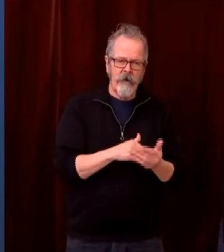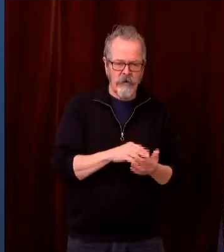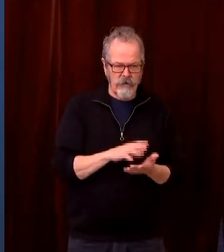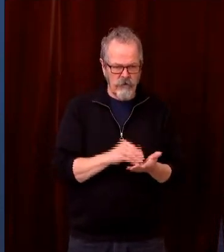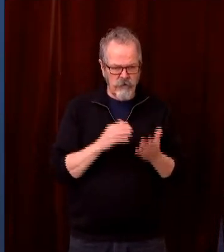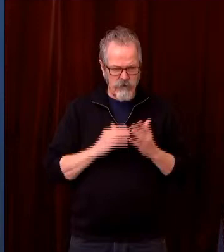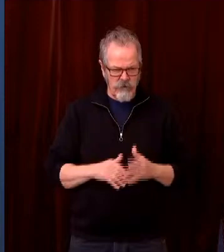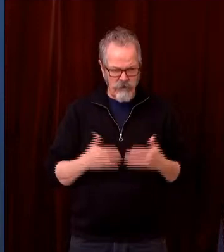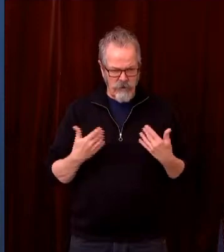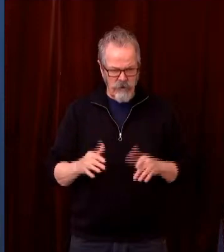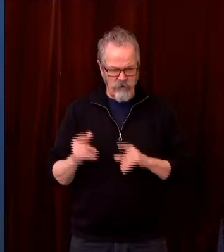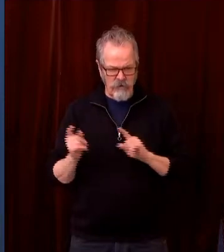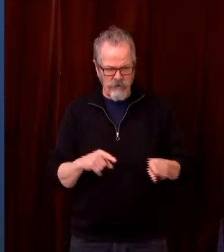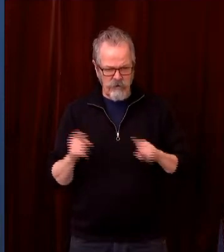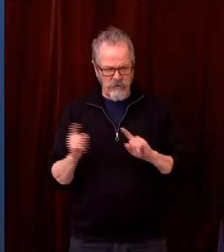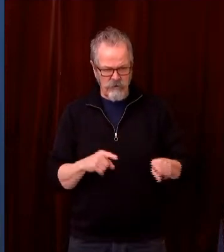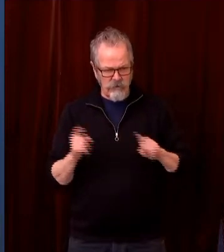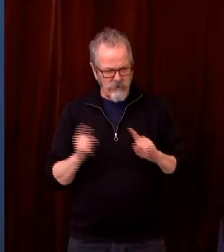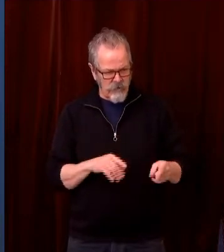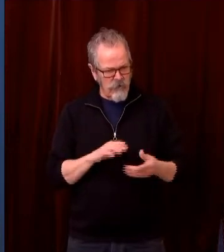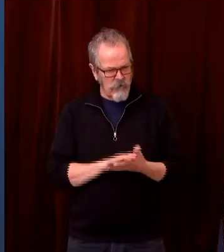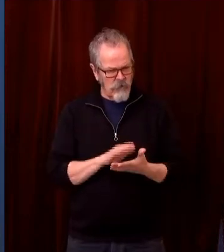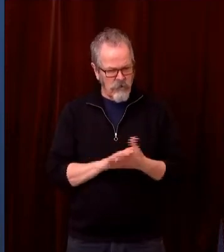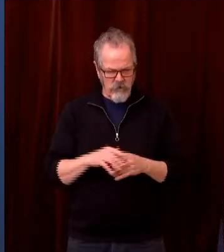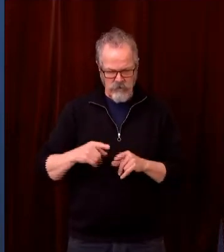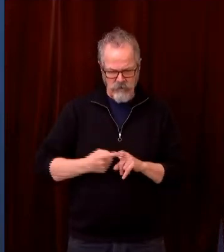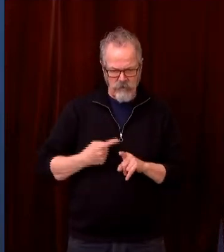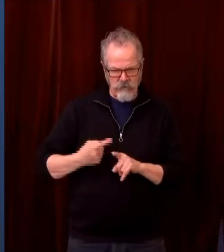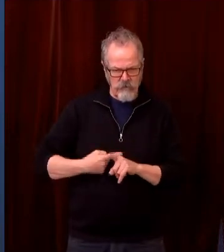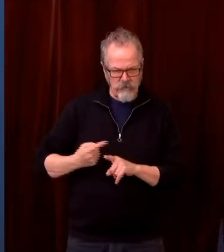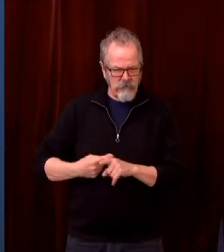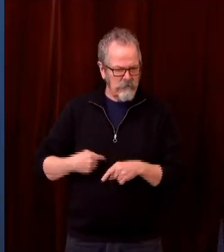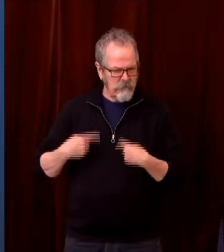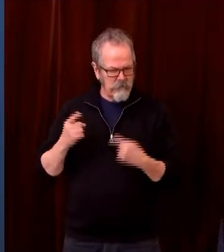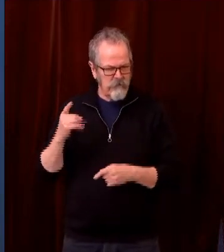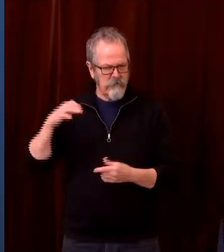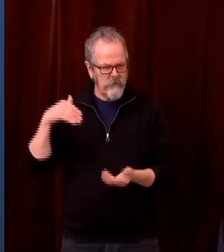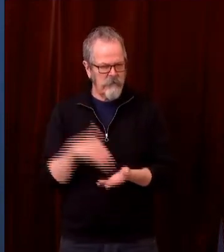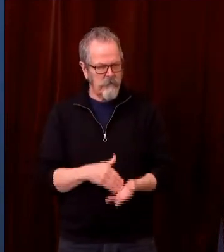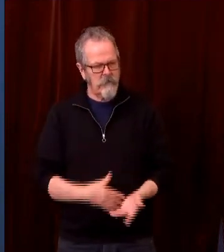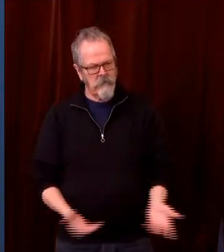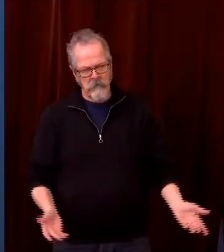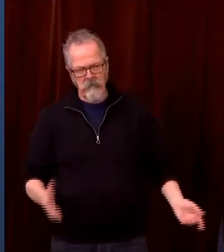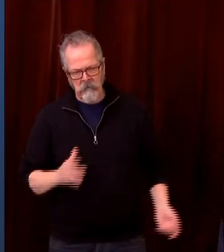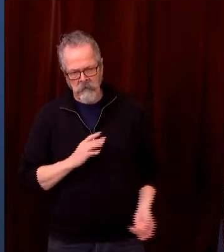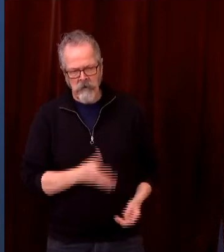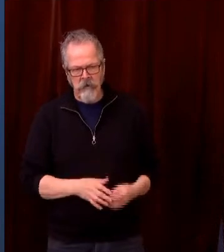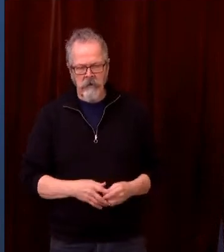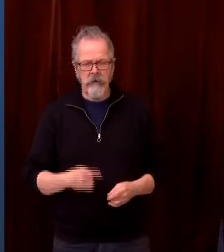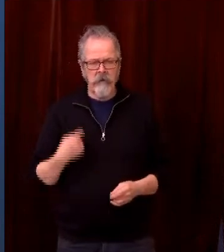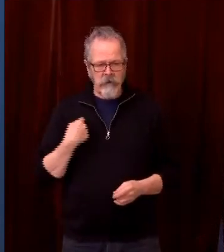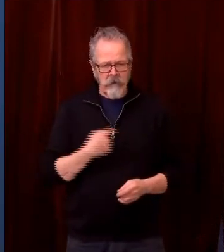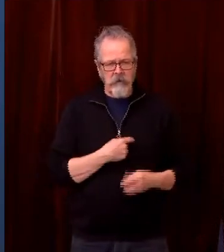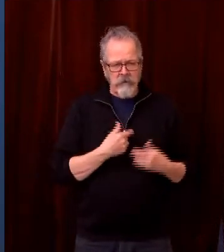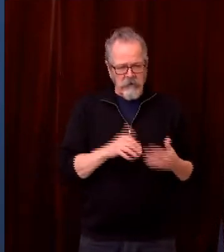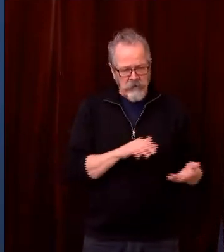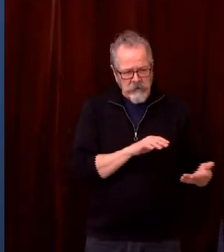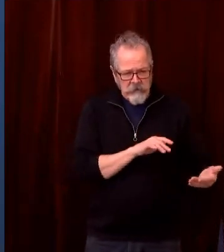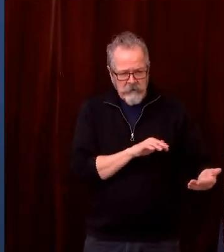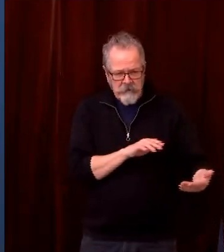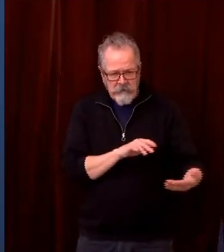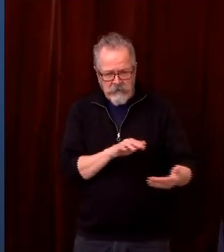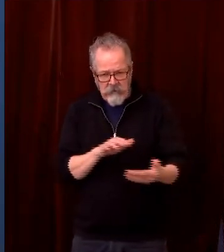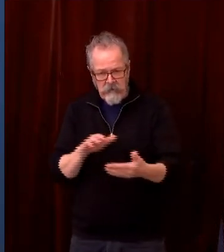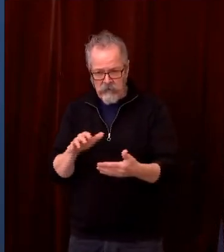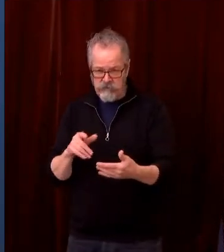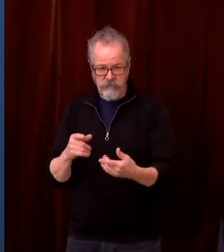not an academic exercise. All you have to do is go to schools around the state who are doing this successfully with minimal,